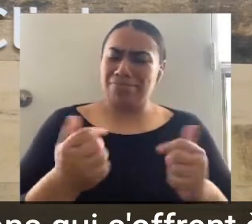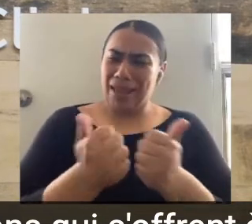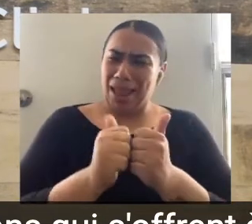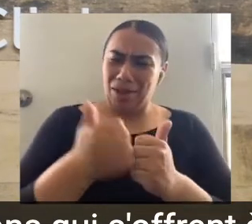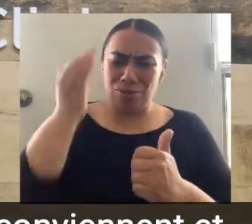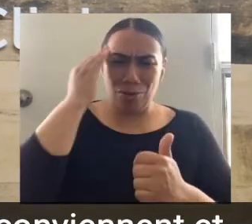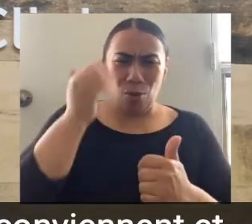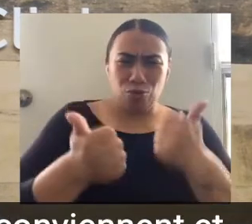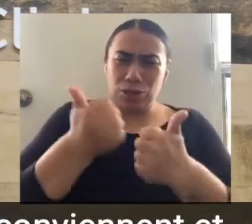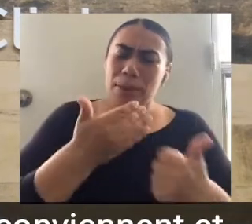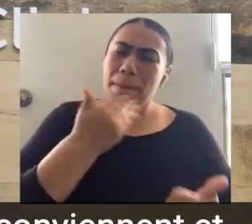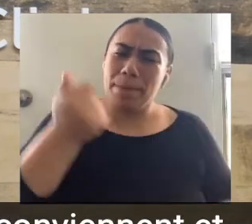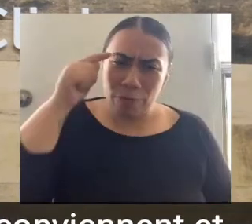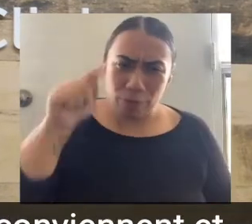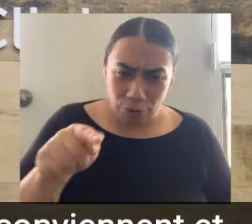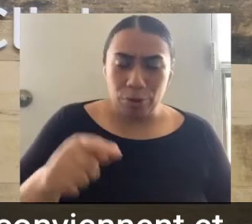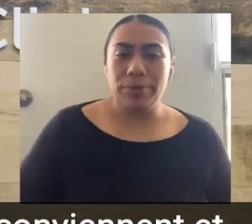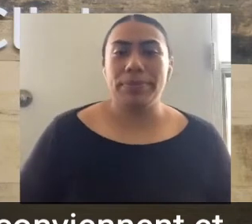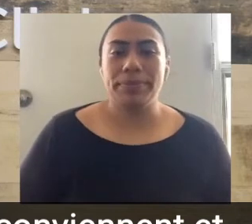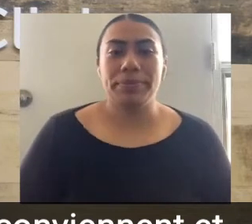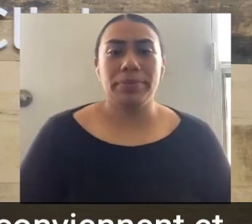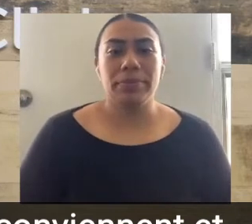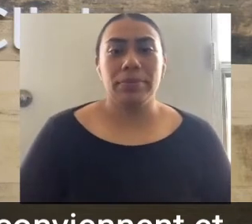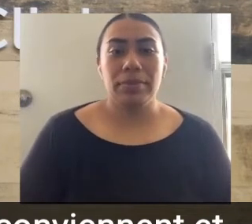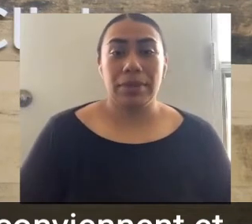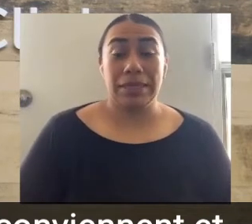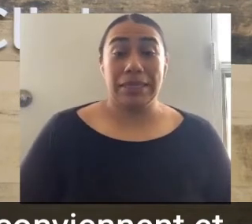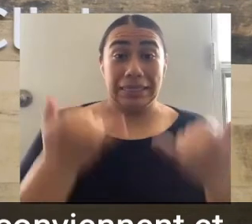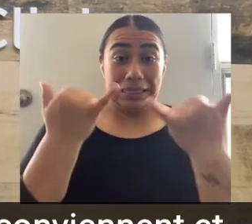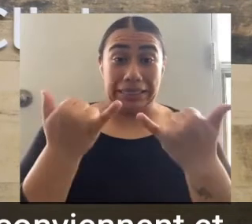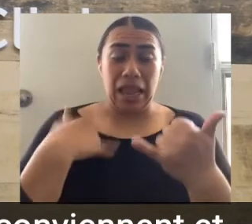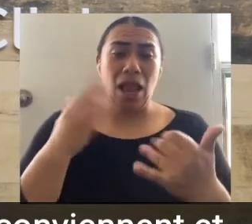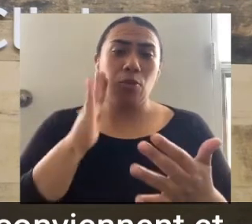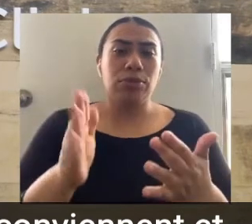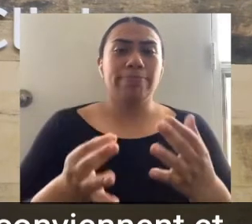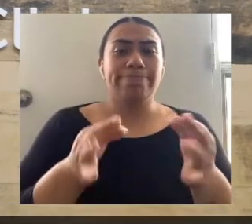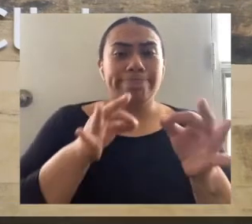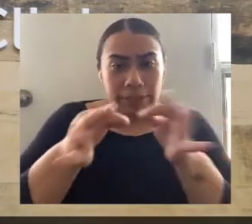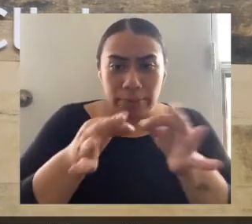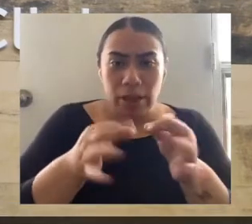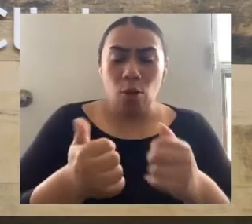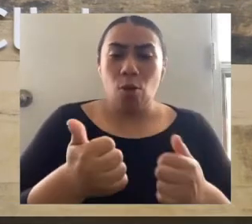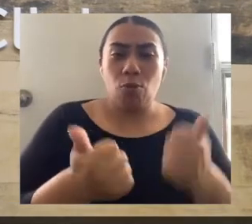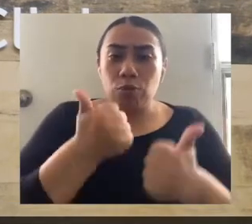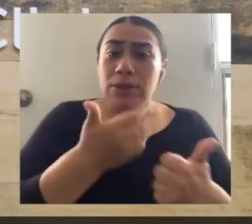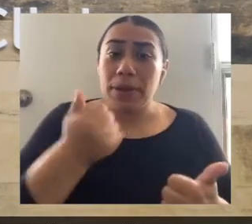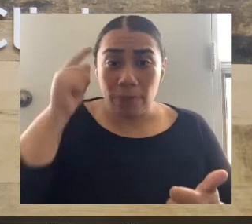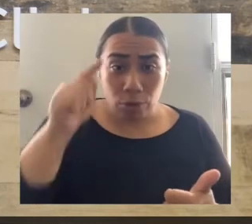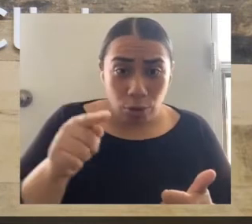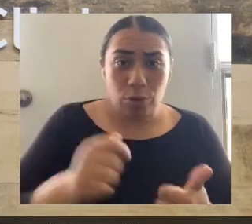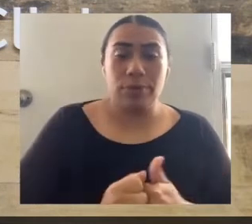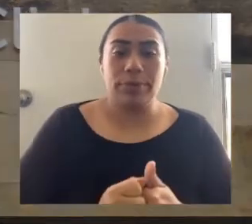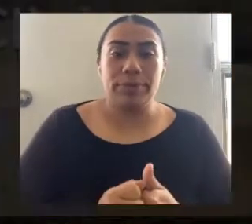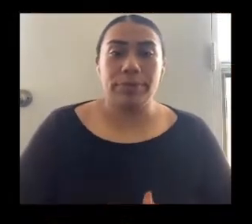patient. You can choose what products are right for you and how to use them to manage your symptoms while following your dosing strategy